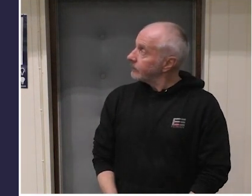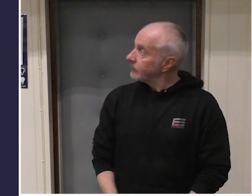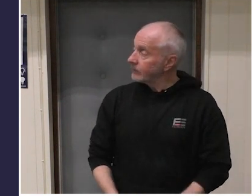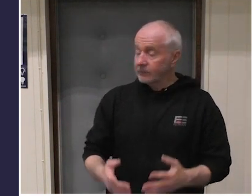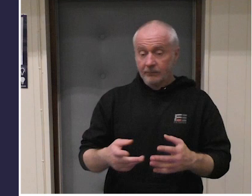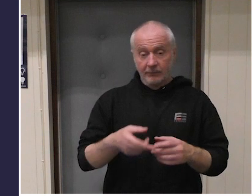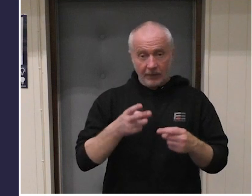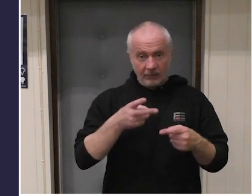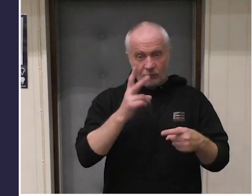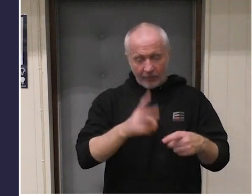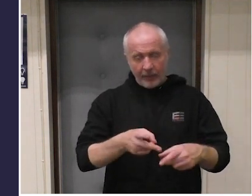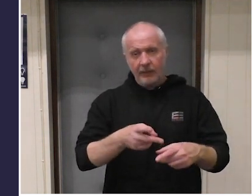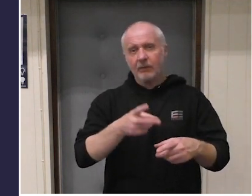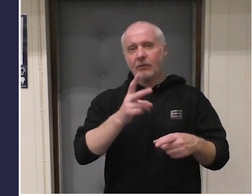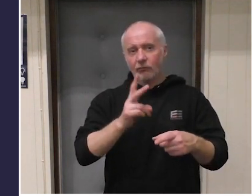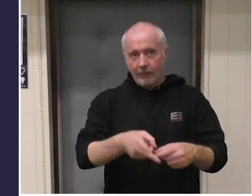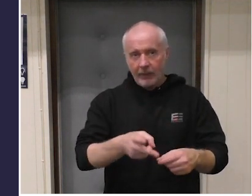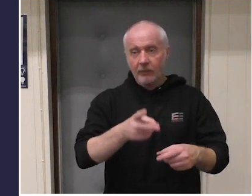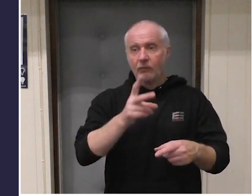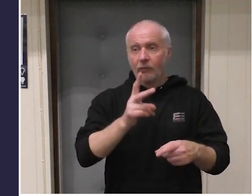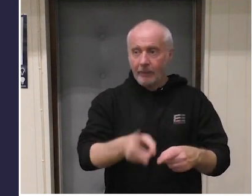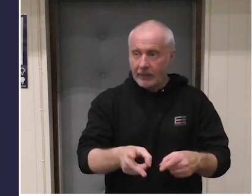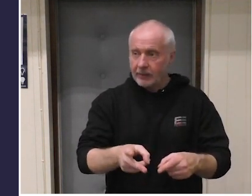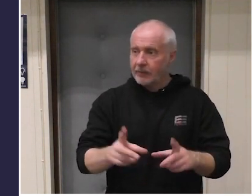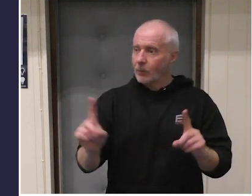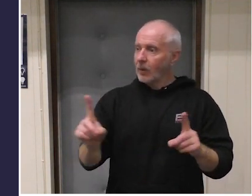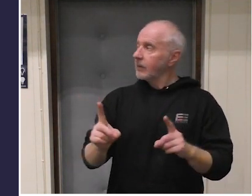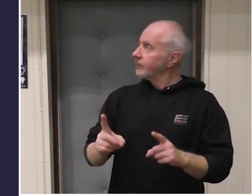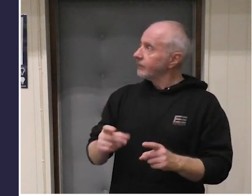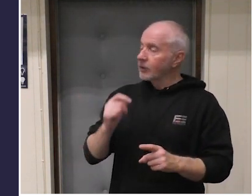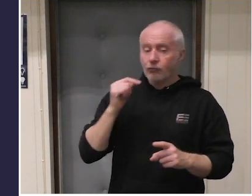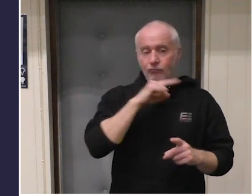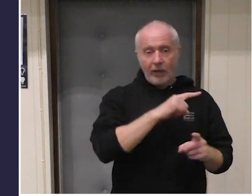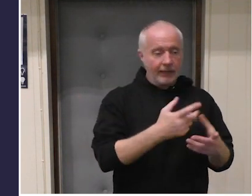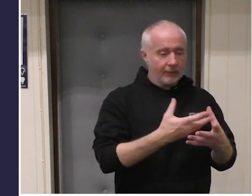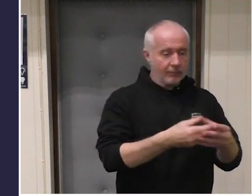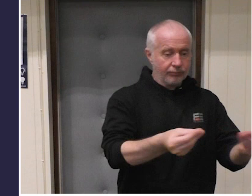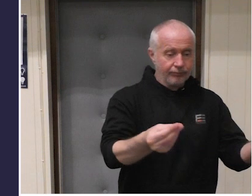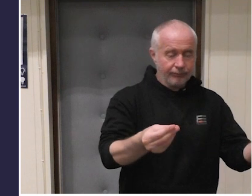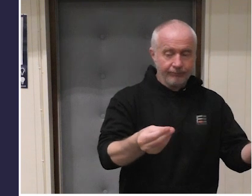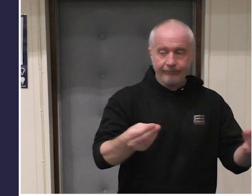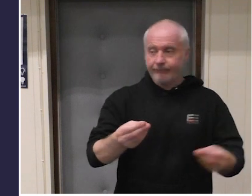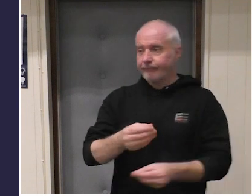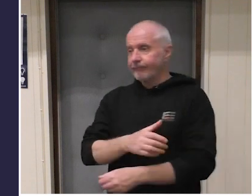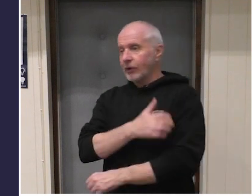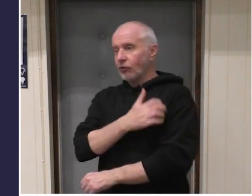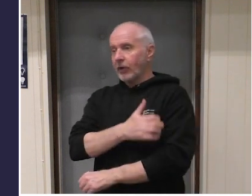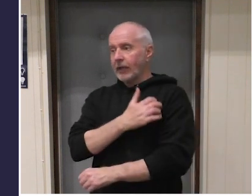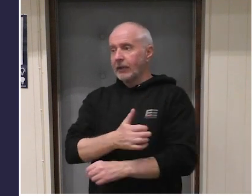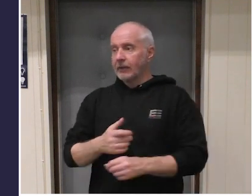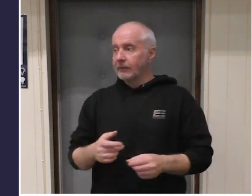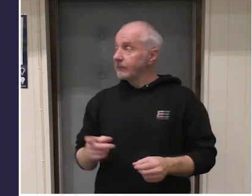And so on and so forth. Until all we have left are the green allele. The allele is just a term for the